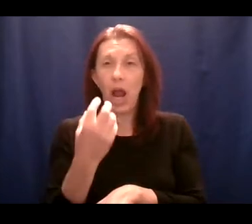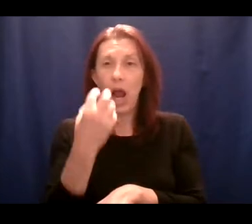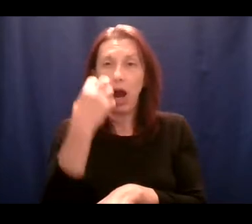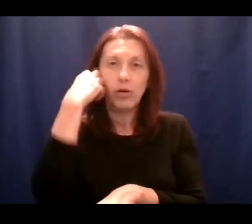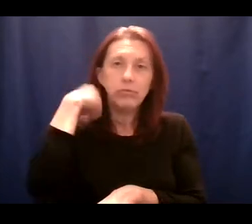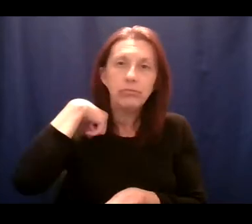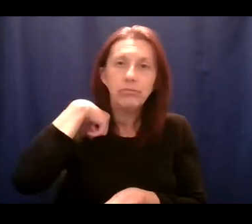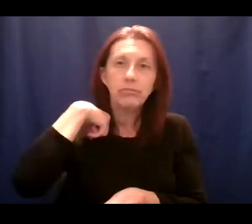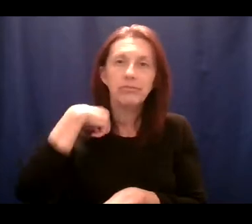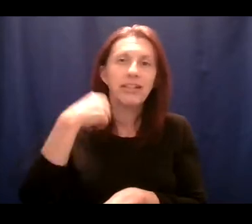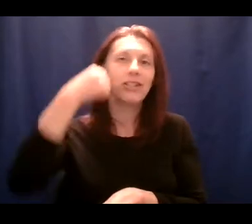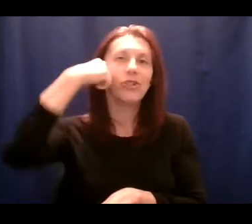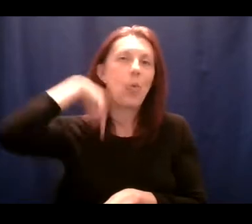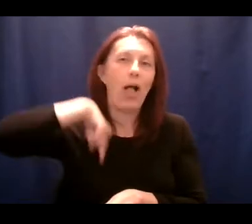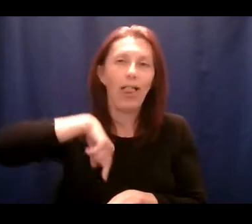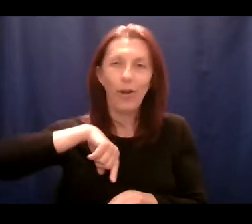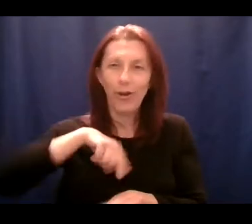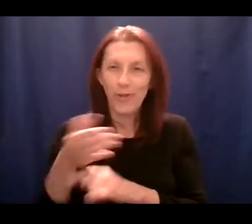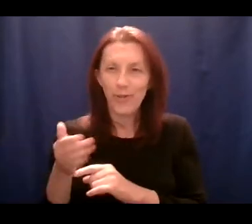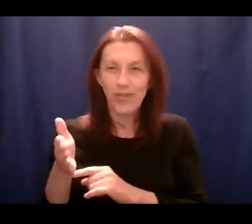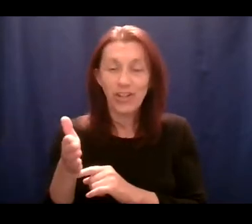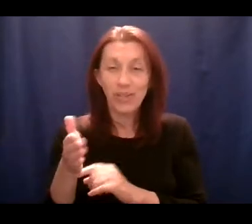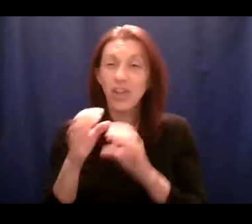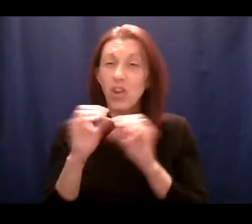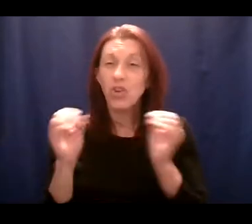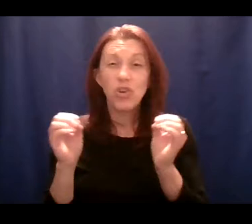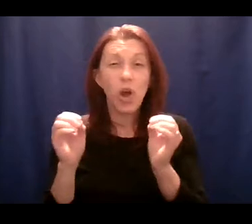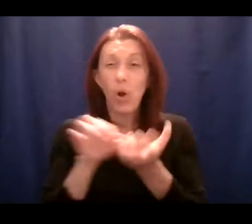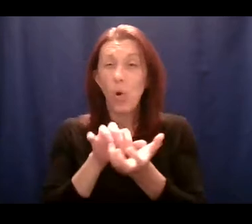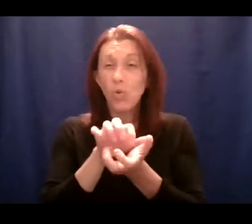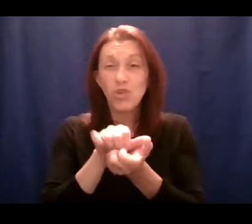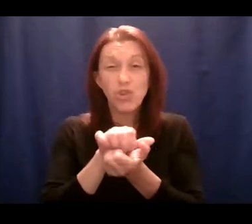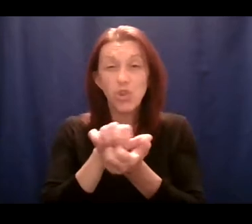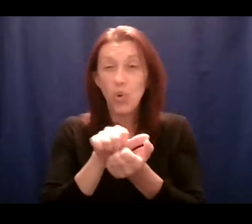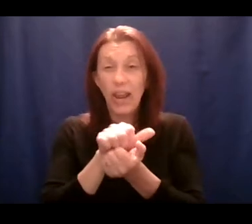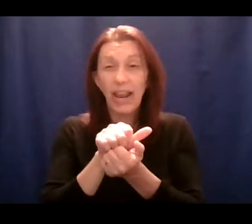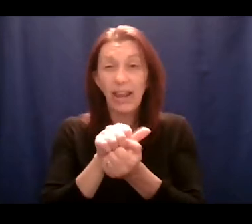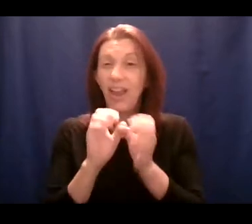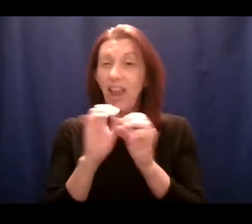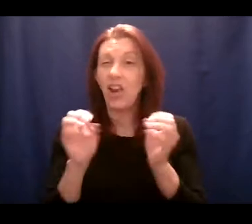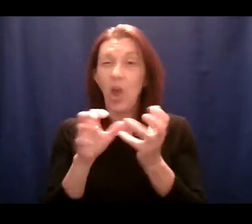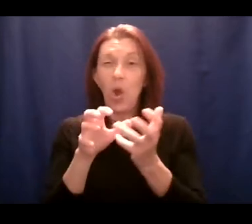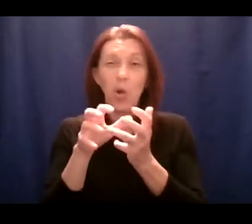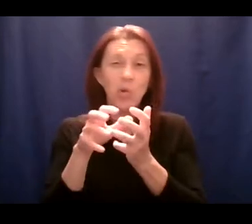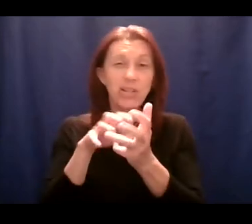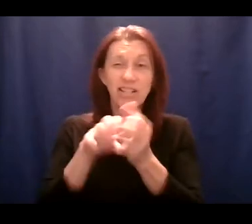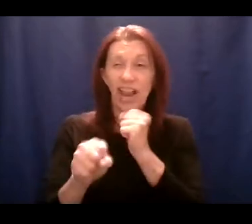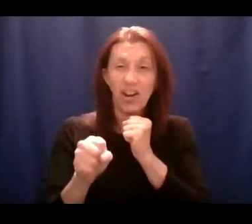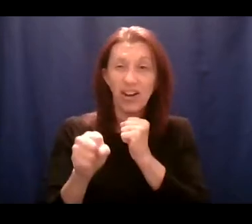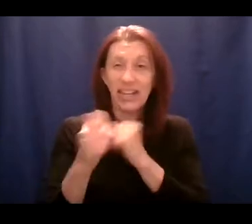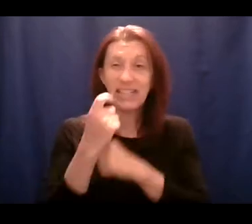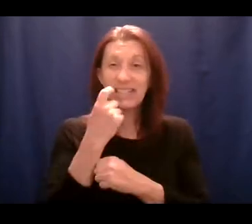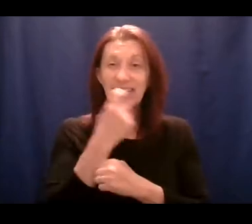are no chewing teeth, and there are no tearing teeth, which we'll take a look at next. So whatever Big Eye bites,